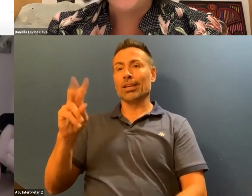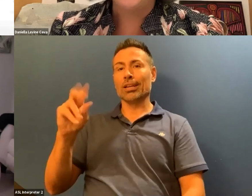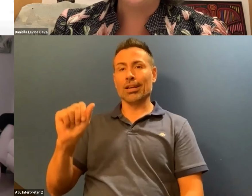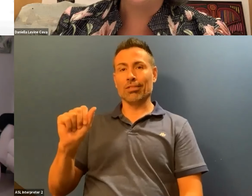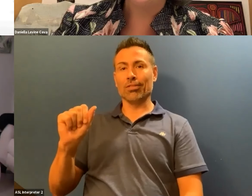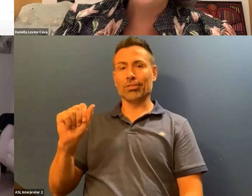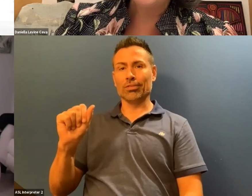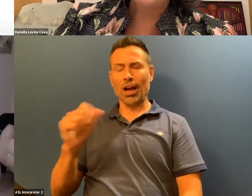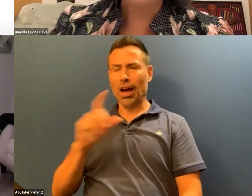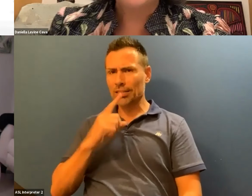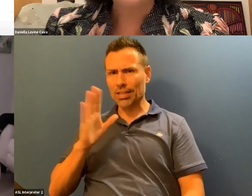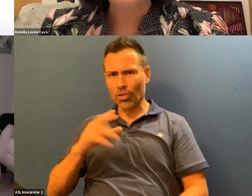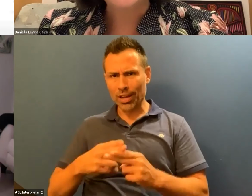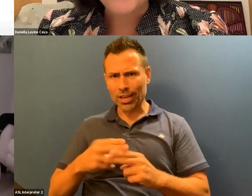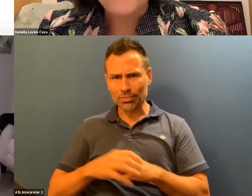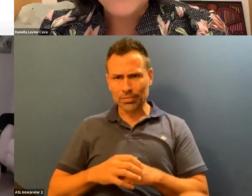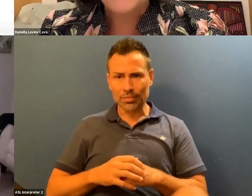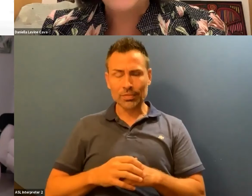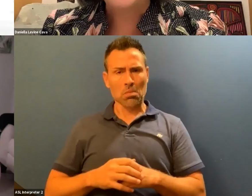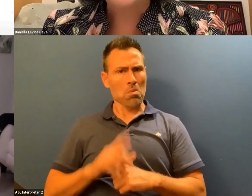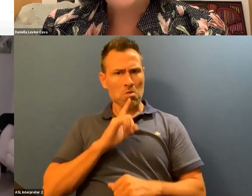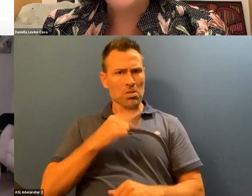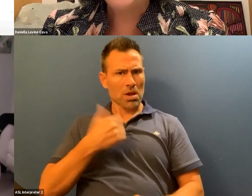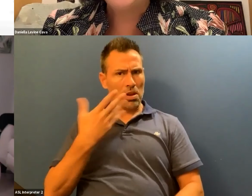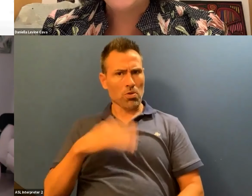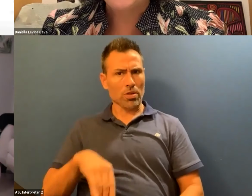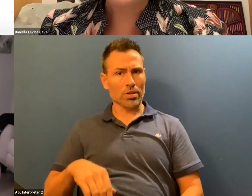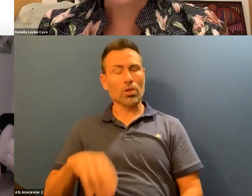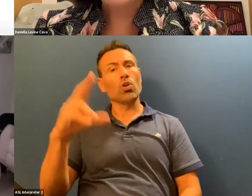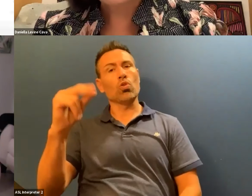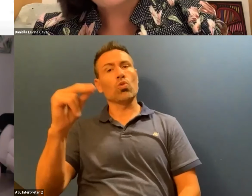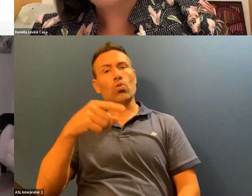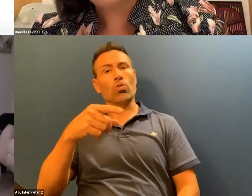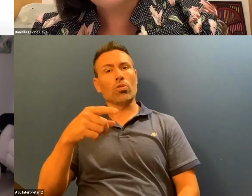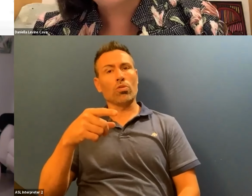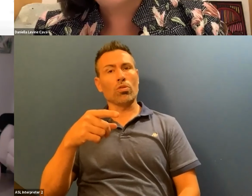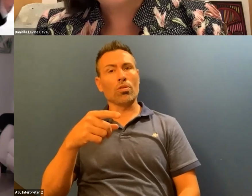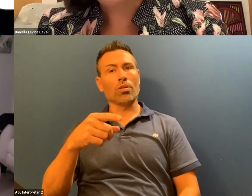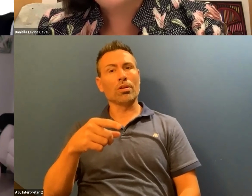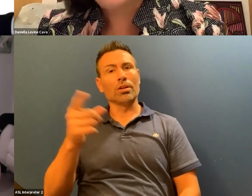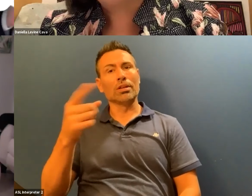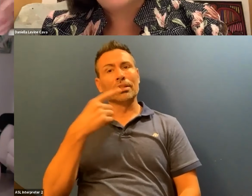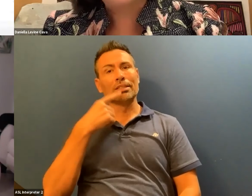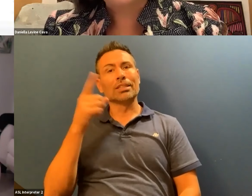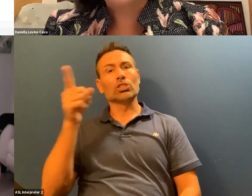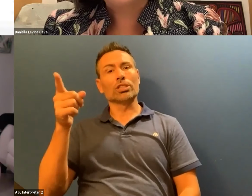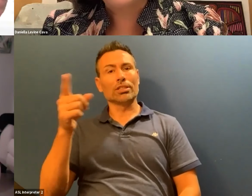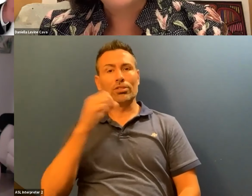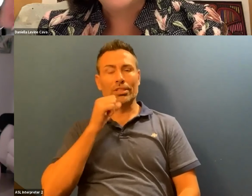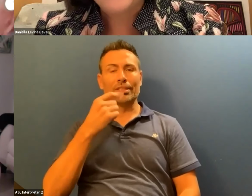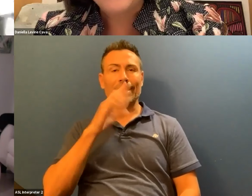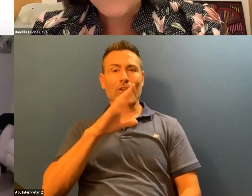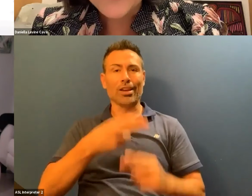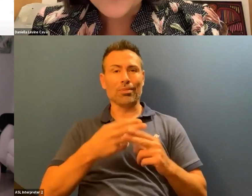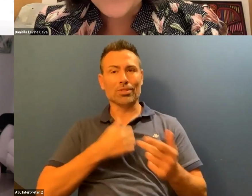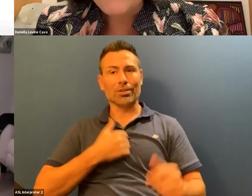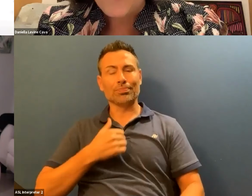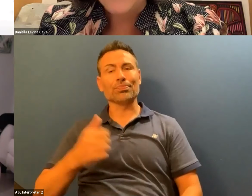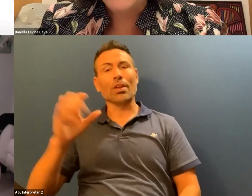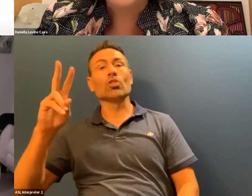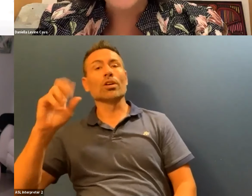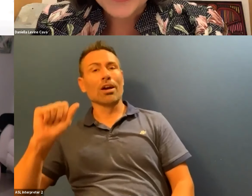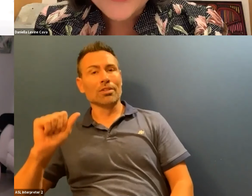my name? Yeah. Well, I do just want to be clear. Well, not necessarily. You said to be clear about the American